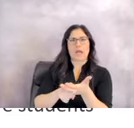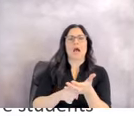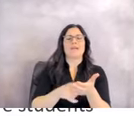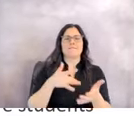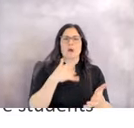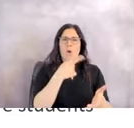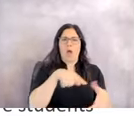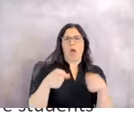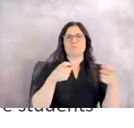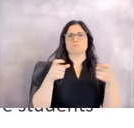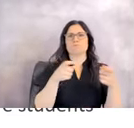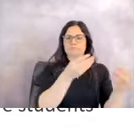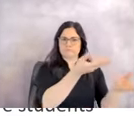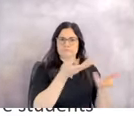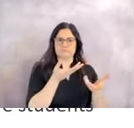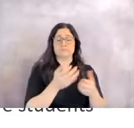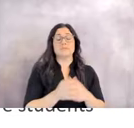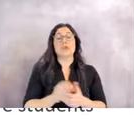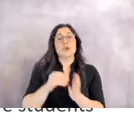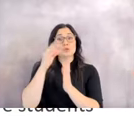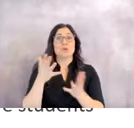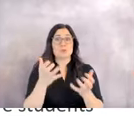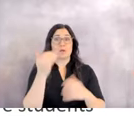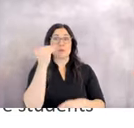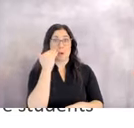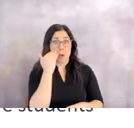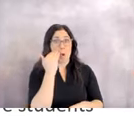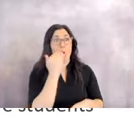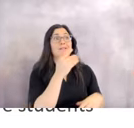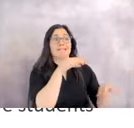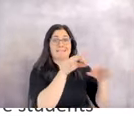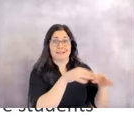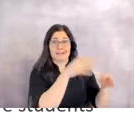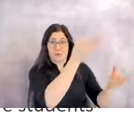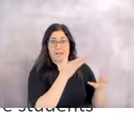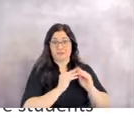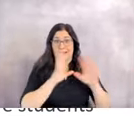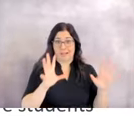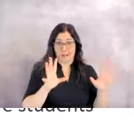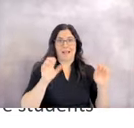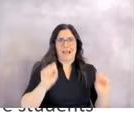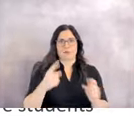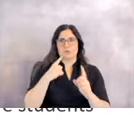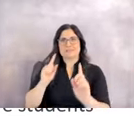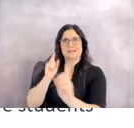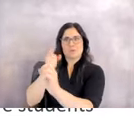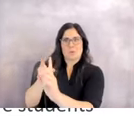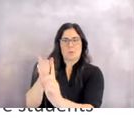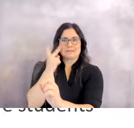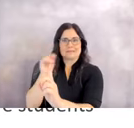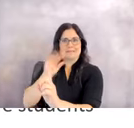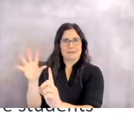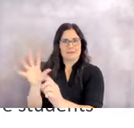knew how to achieve it. And I was reading that, I thought, wow, what a great opportunity and a reminder of the importance